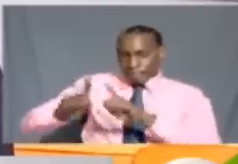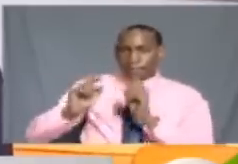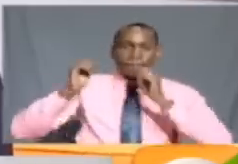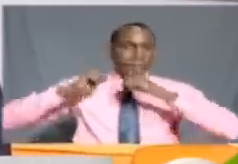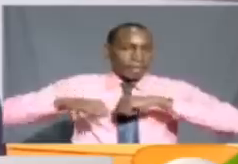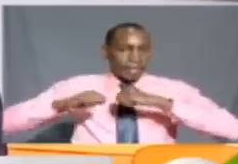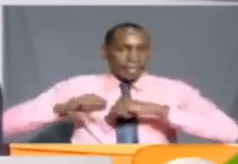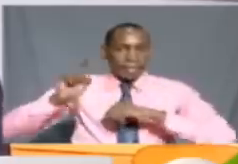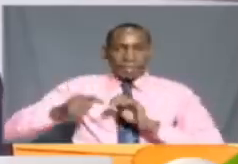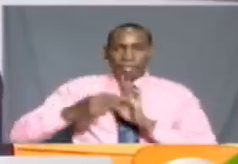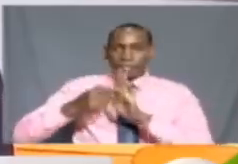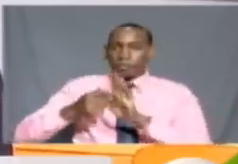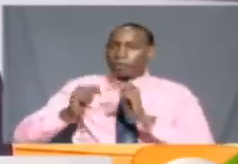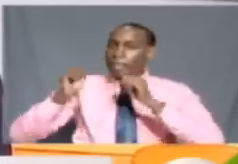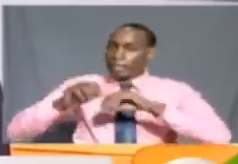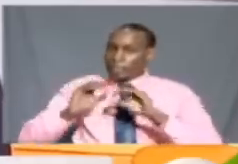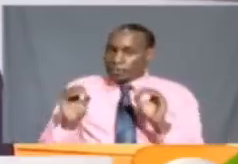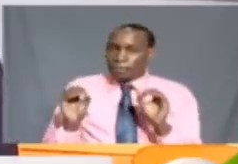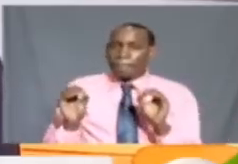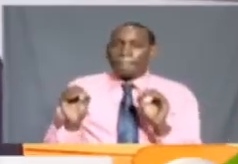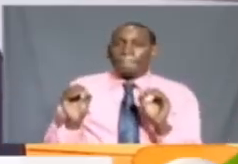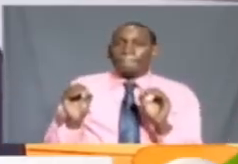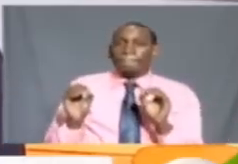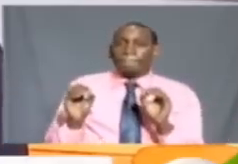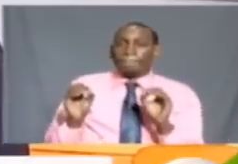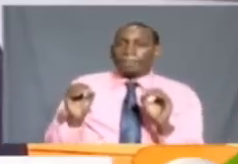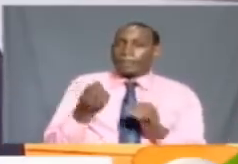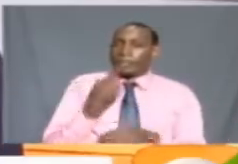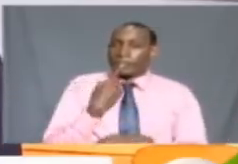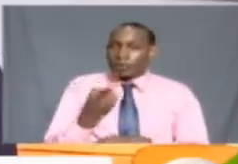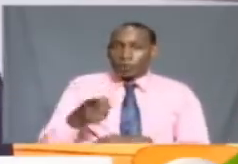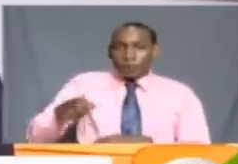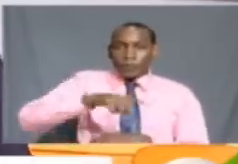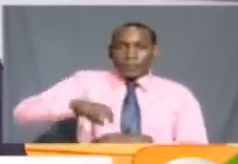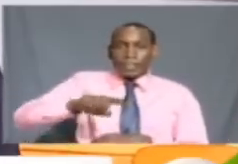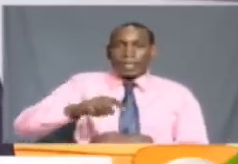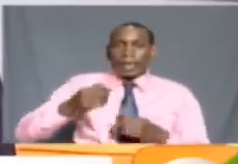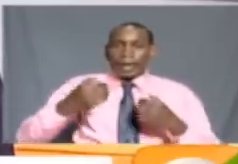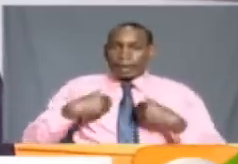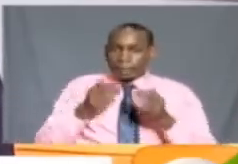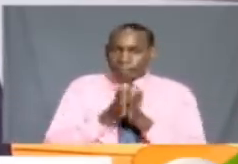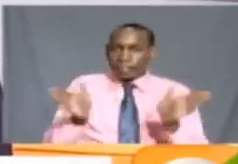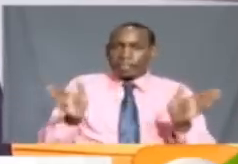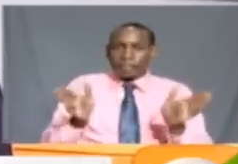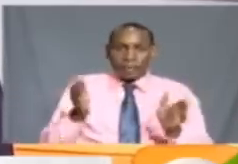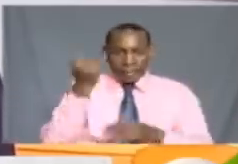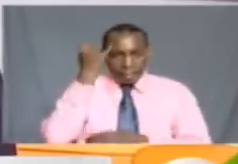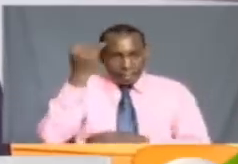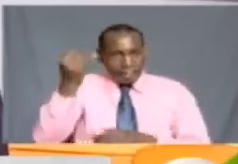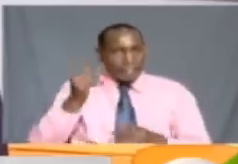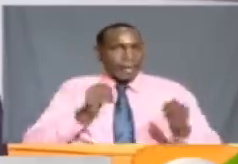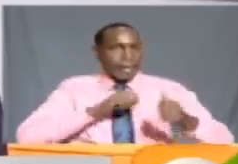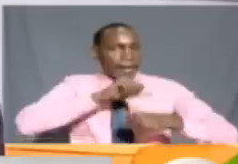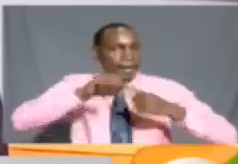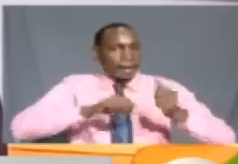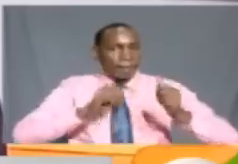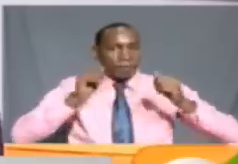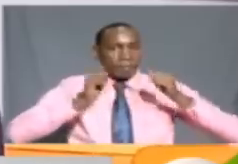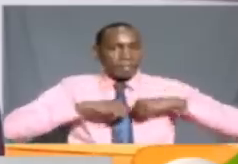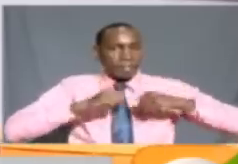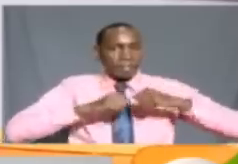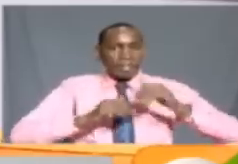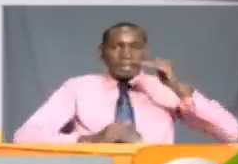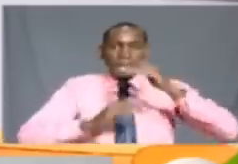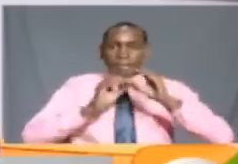so you have to show that you did not actually consent to it. So we have to broaden this thinking about consent and not just limit it